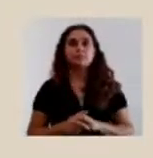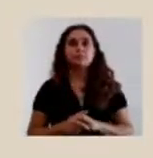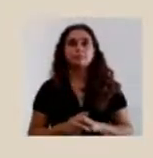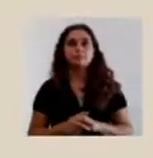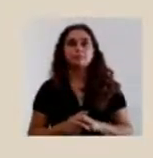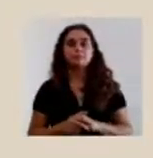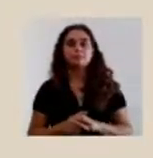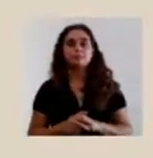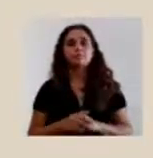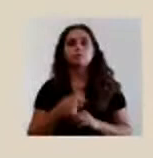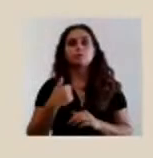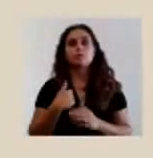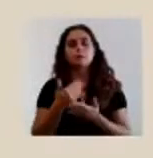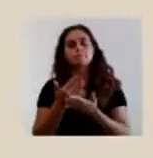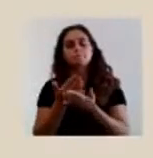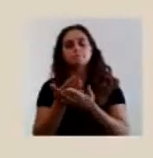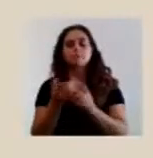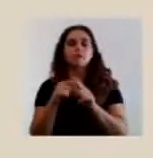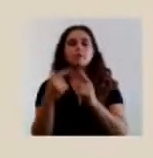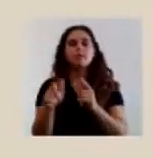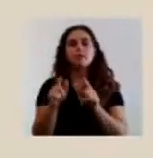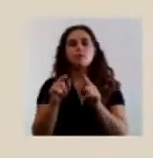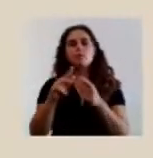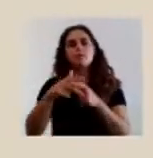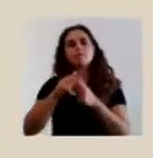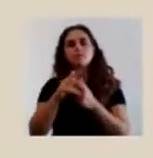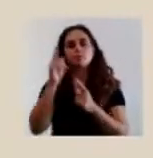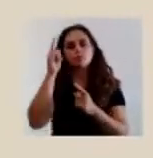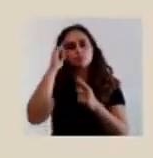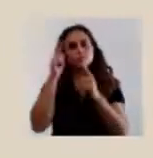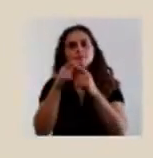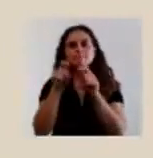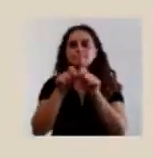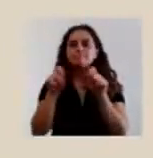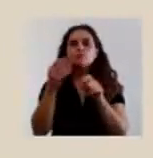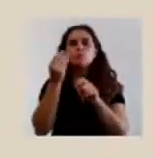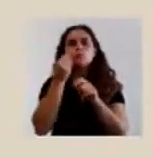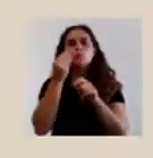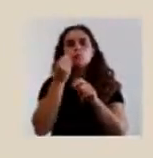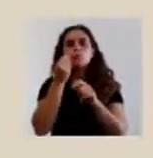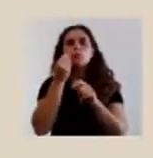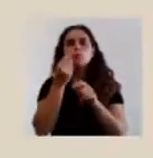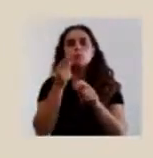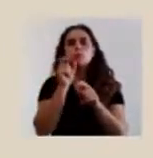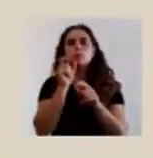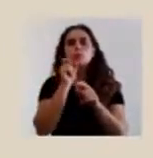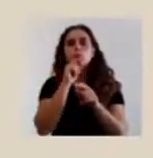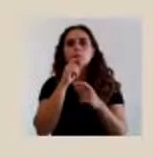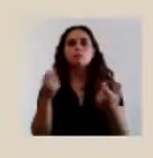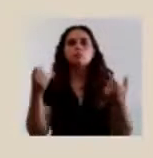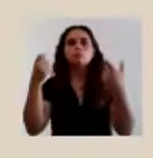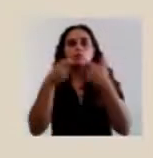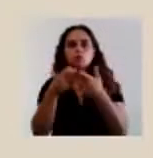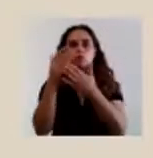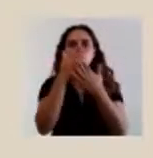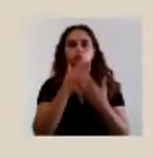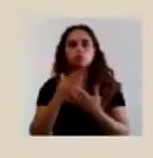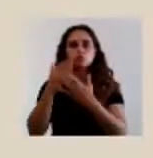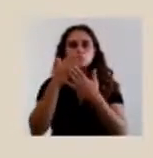A common tool to measure the influence of bias within the employment sector is the correspondence field